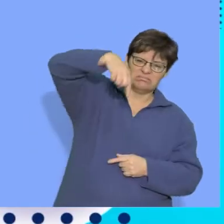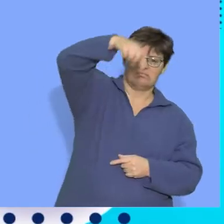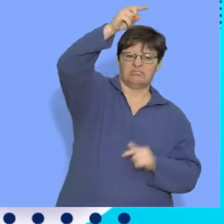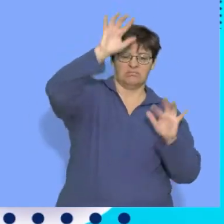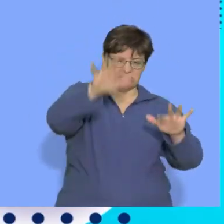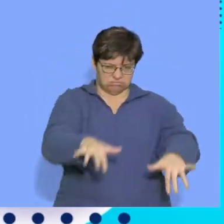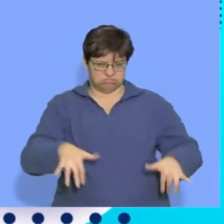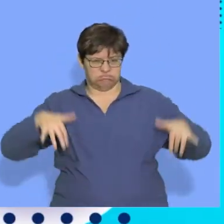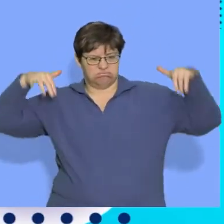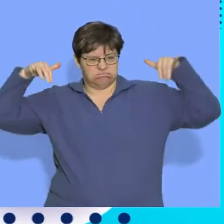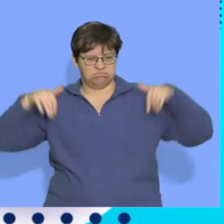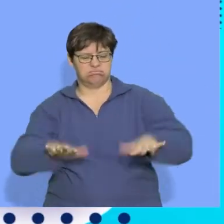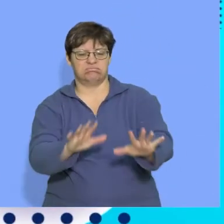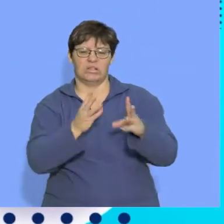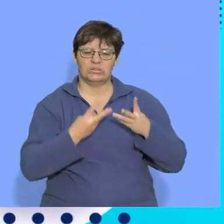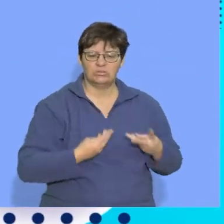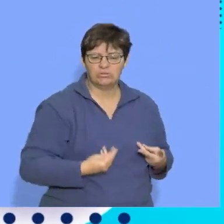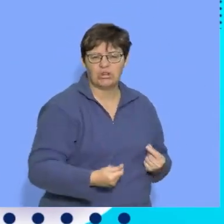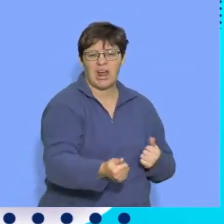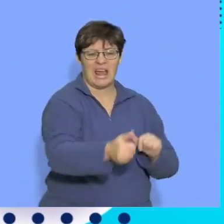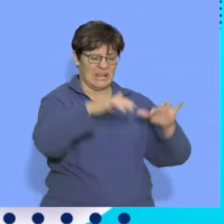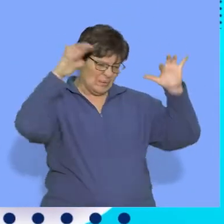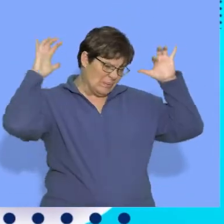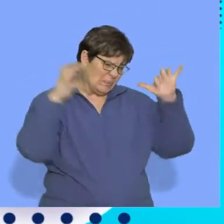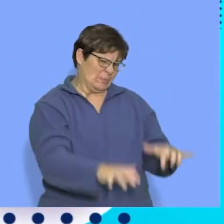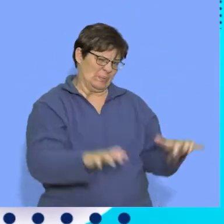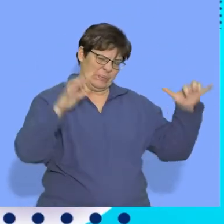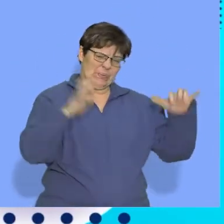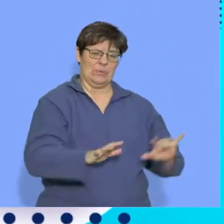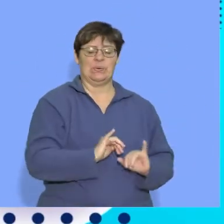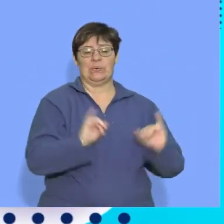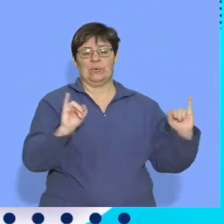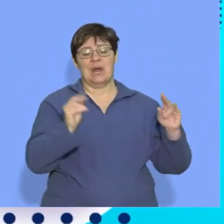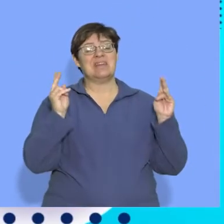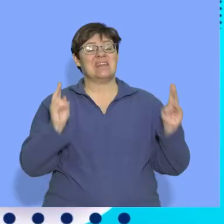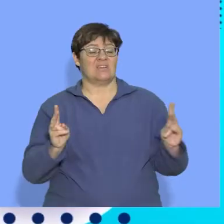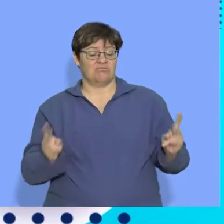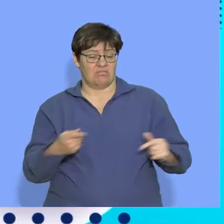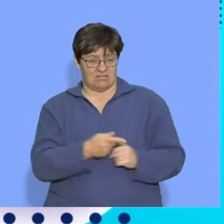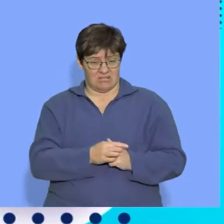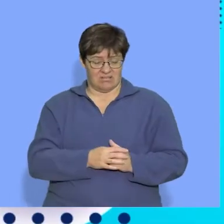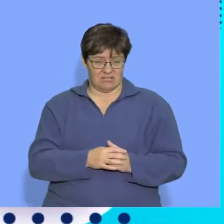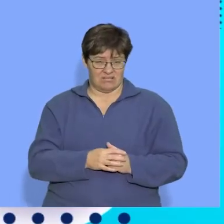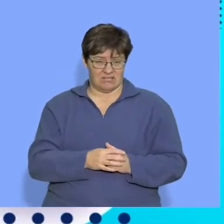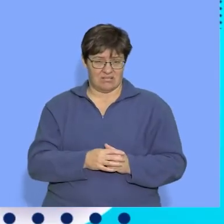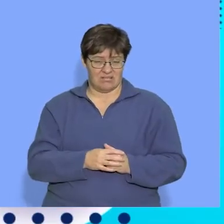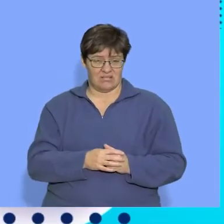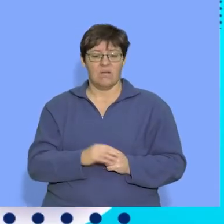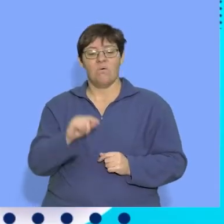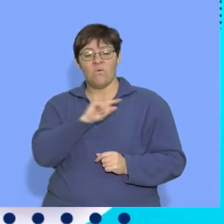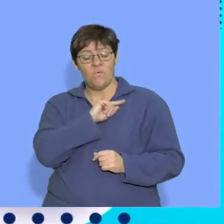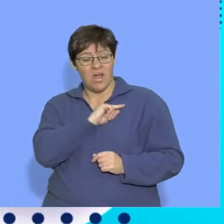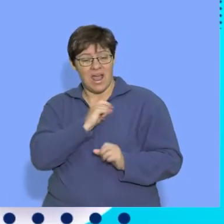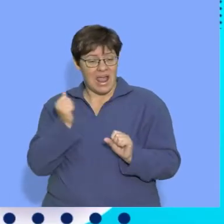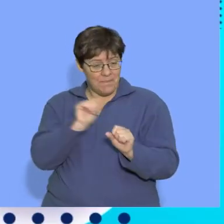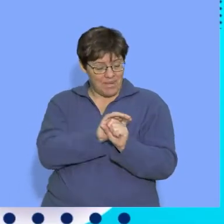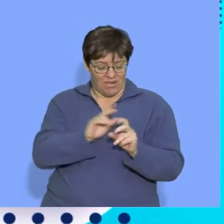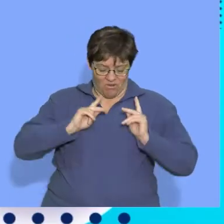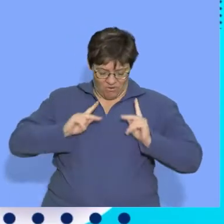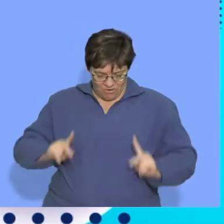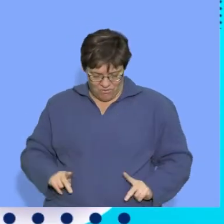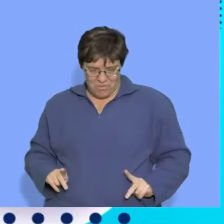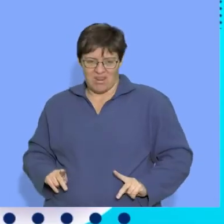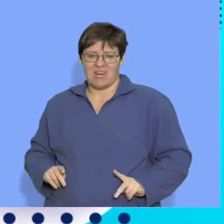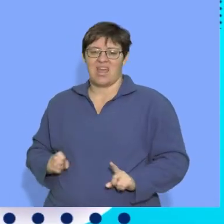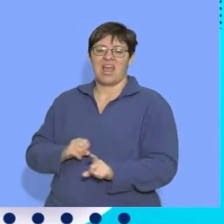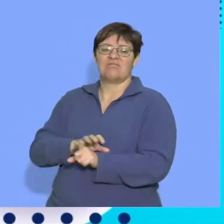tsunamis, droughts, heavy rainfalls. And so those are natural disasters which often are an impact that often happen